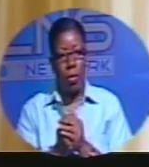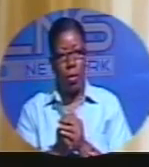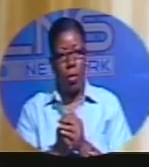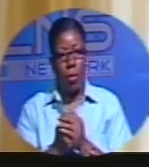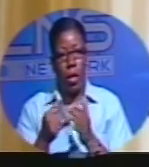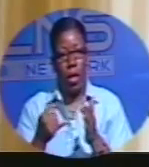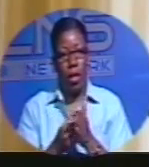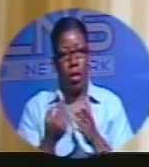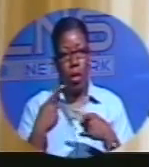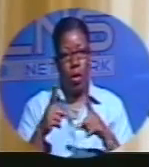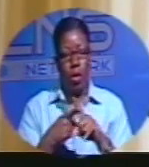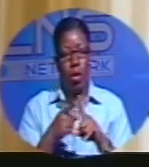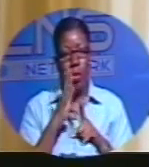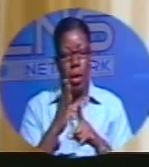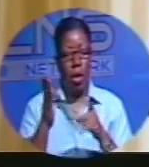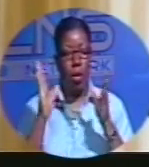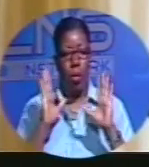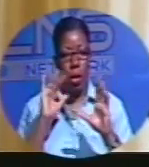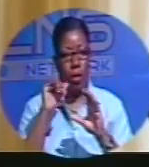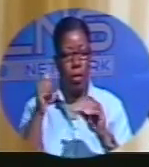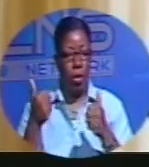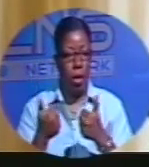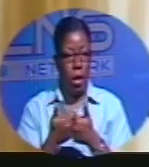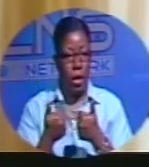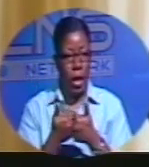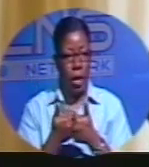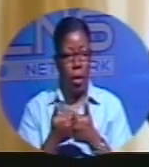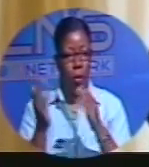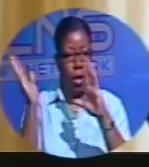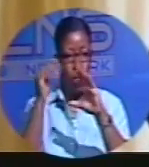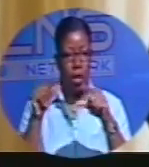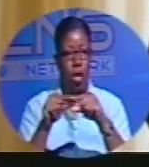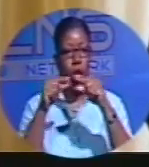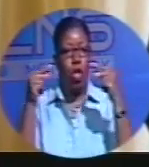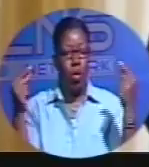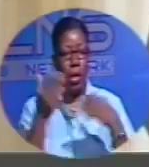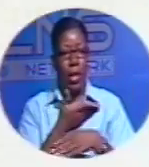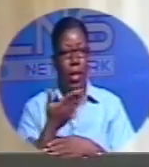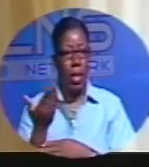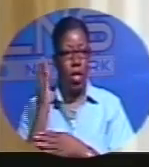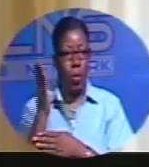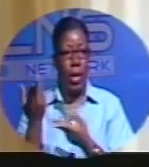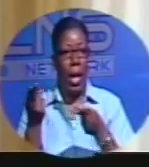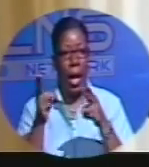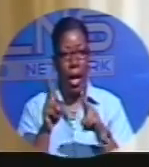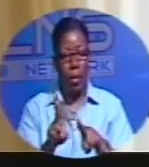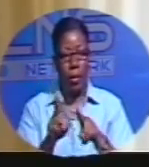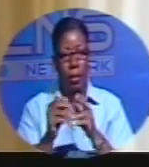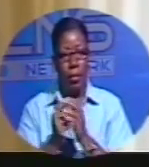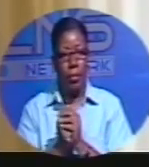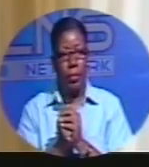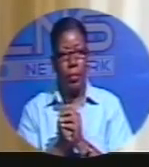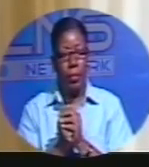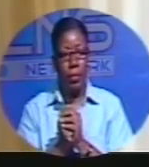be fantastic. We're expecting great things, and great things are going to happen. You know, when we launched